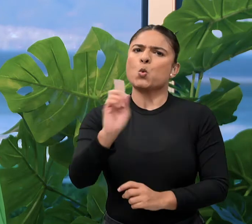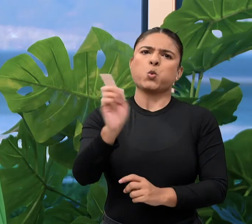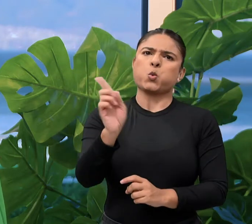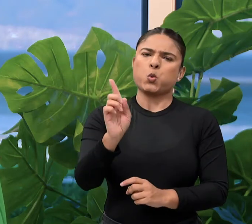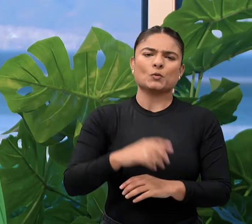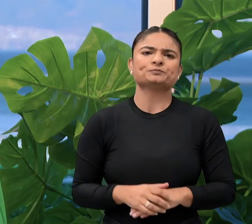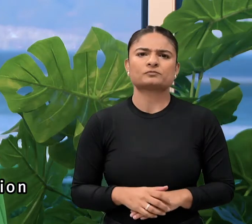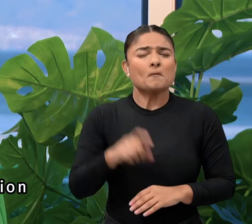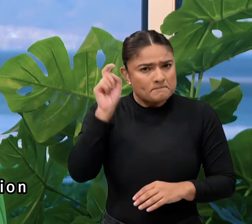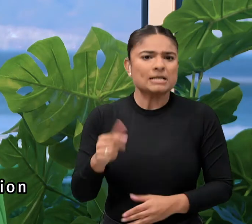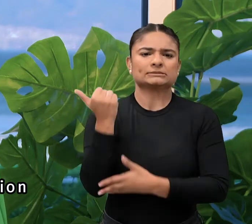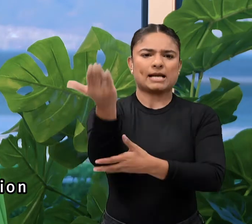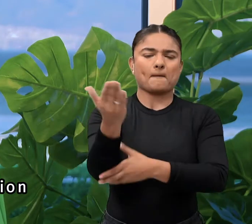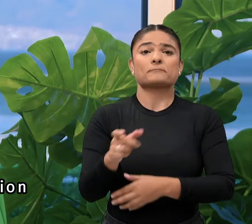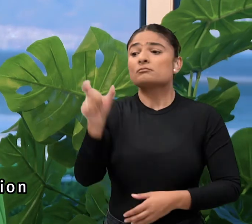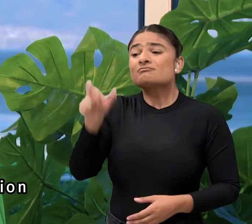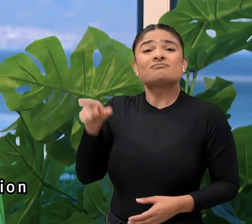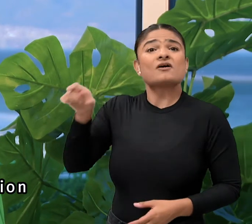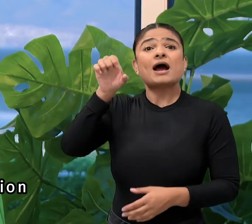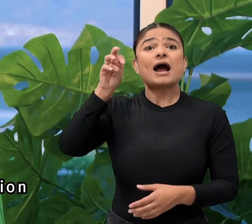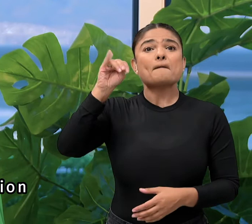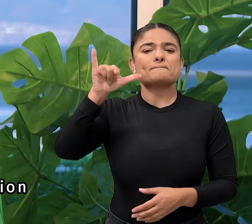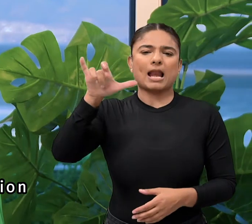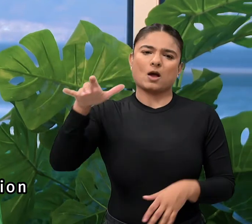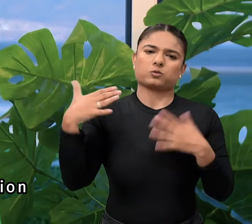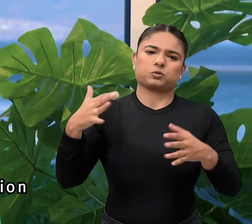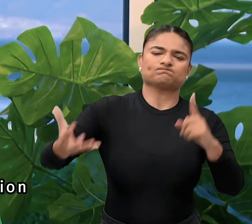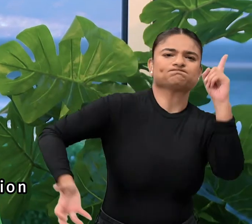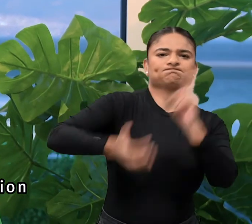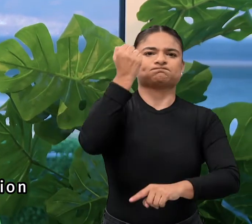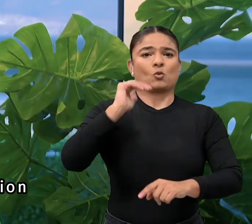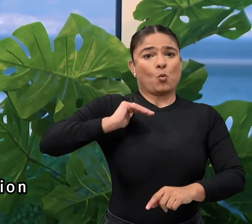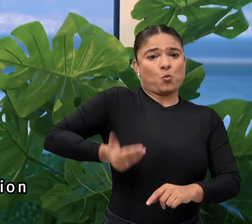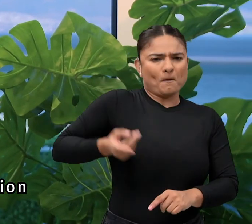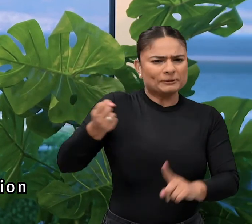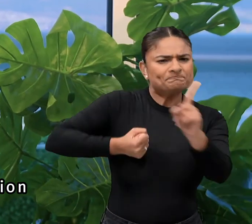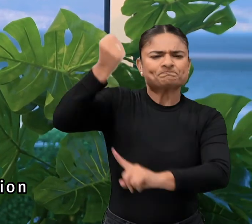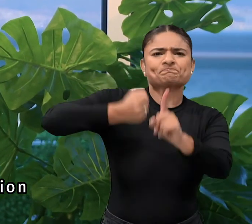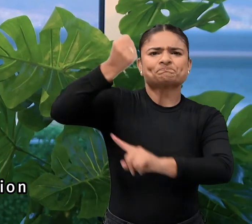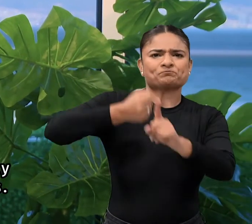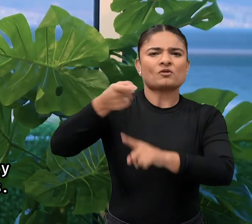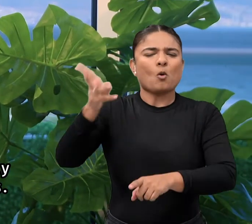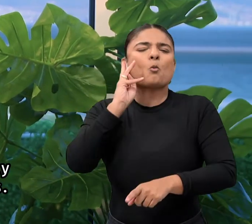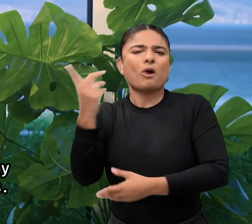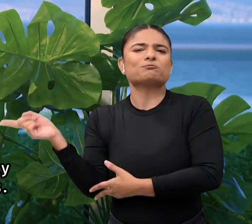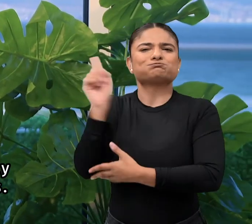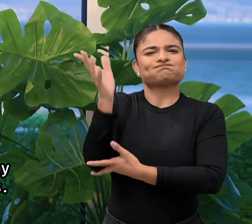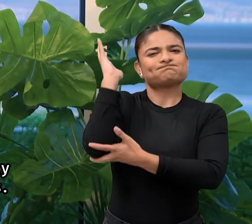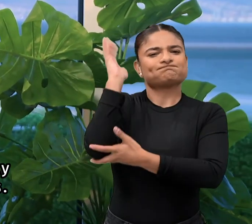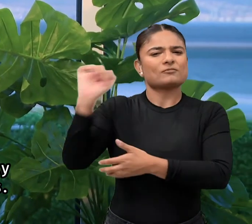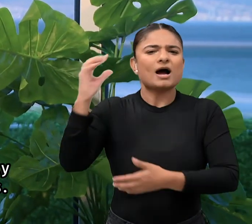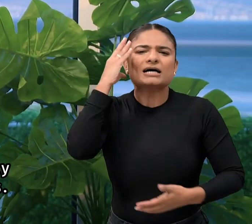allowable value. En nou deel Emilie Olifant, skrywer en stigter van die Emilie Olifant Stichting, met ons